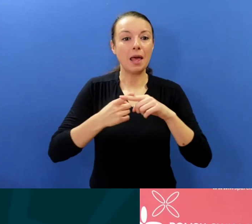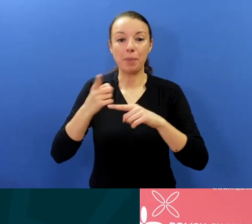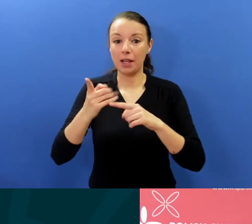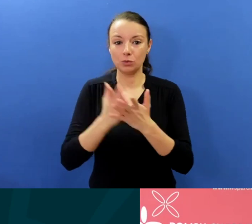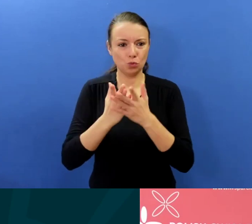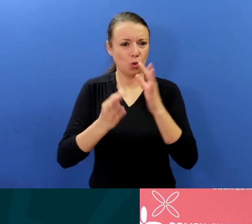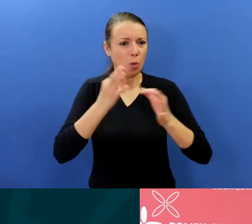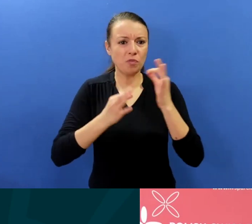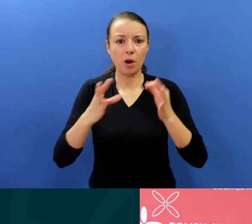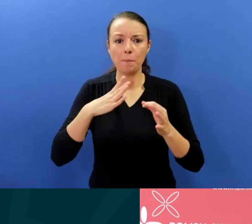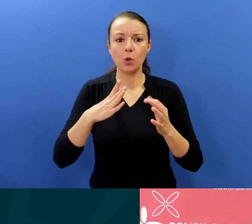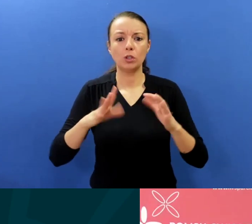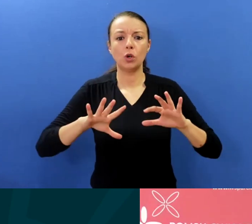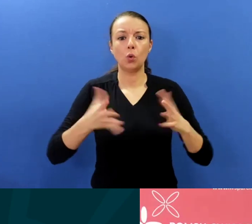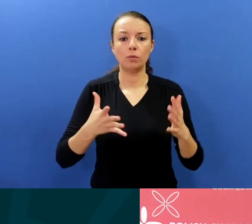the society reacts.